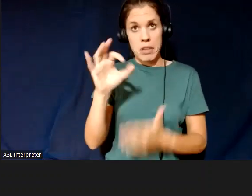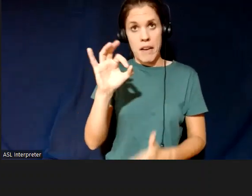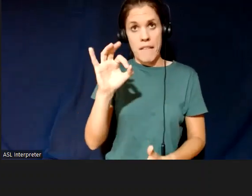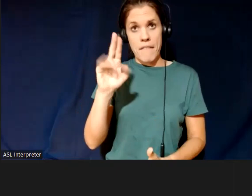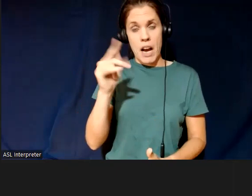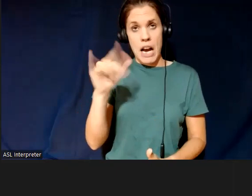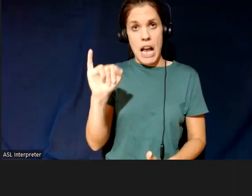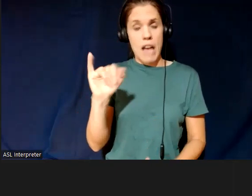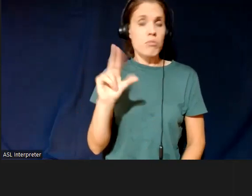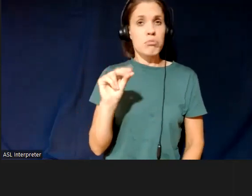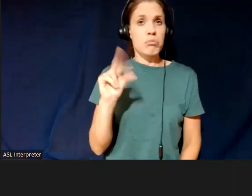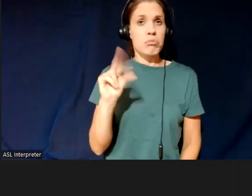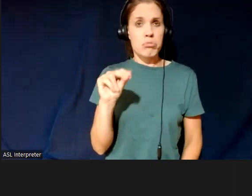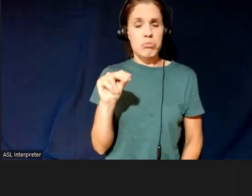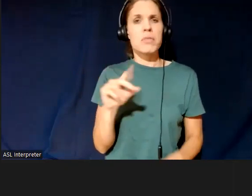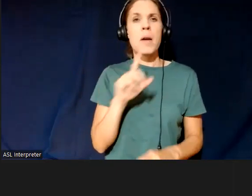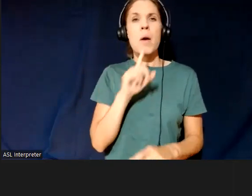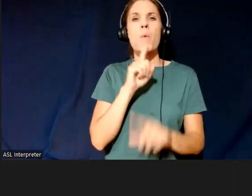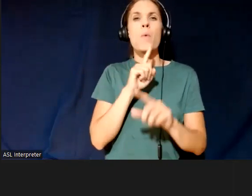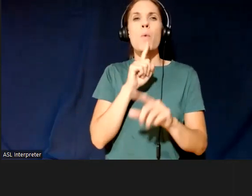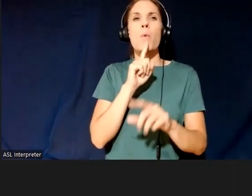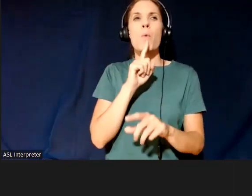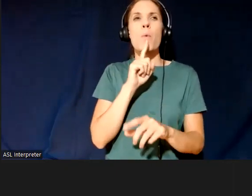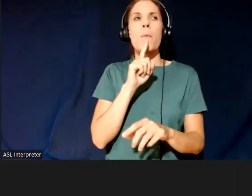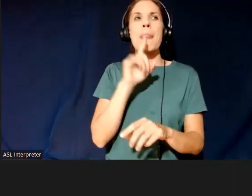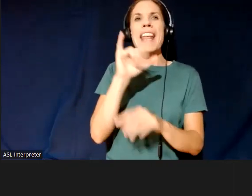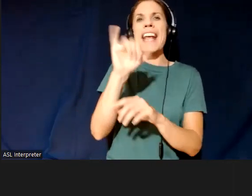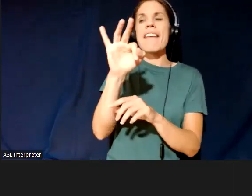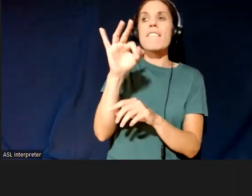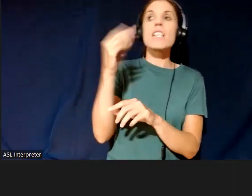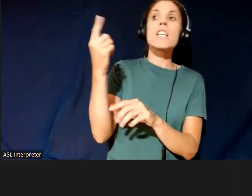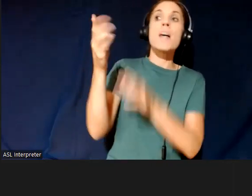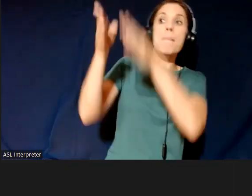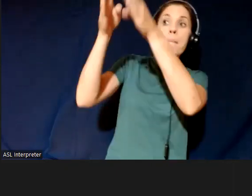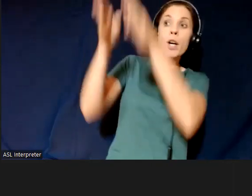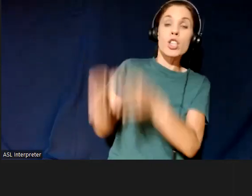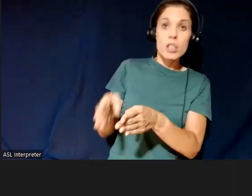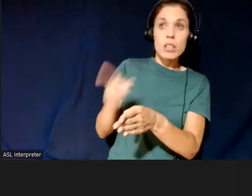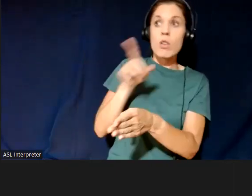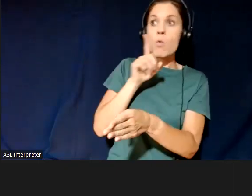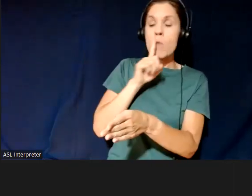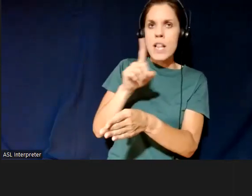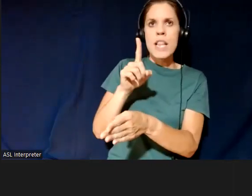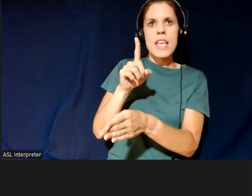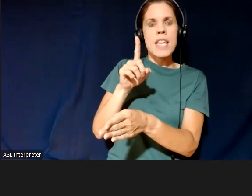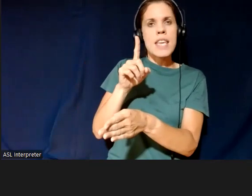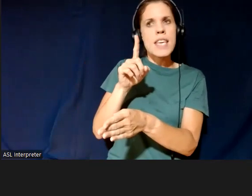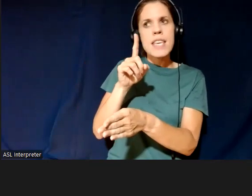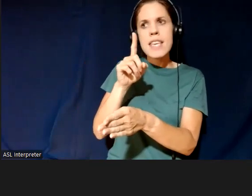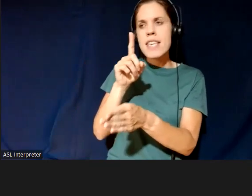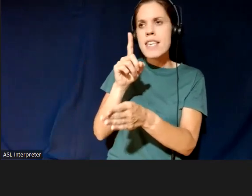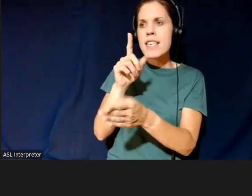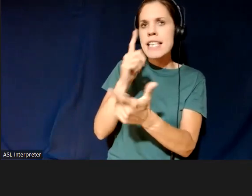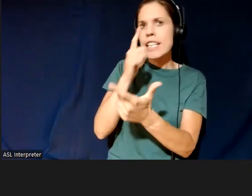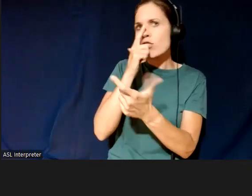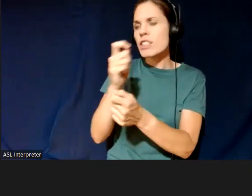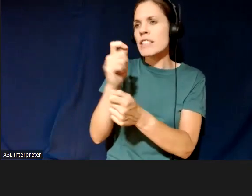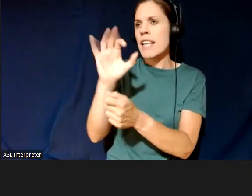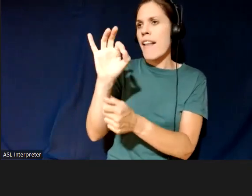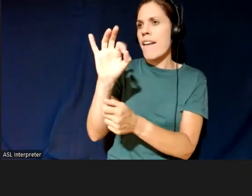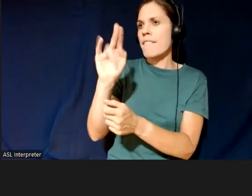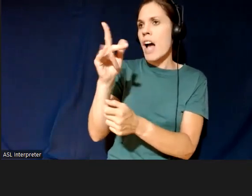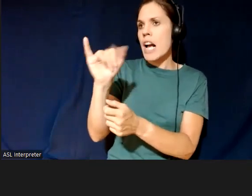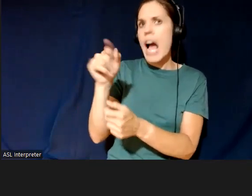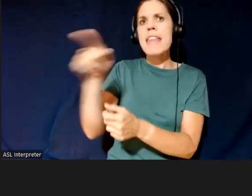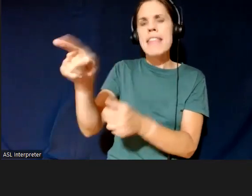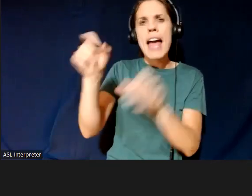someone really is focused on fungi to look through the framework and identify areas where maybe they could fit in